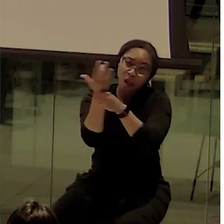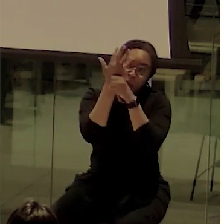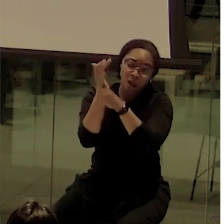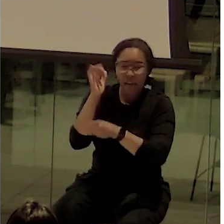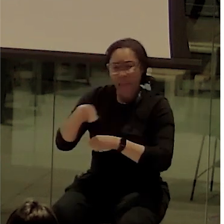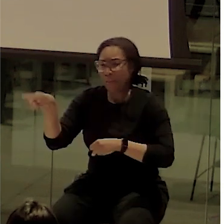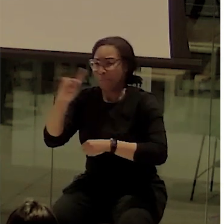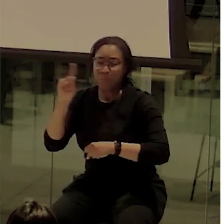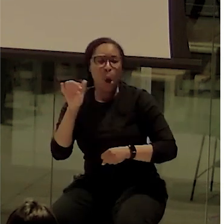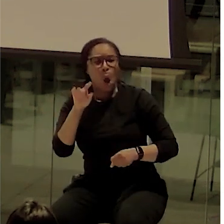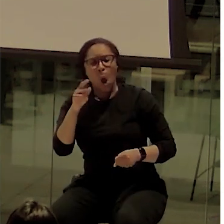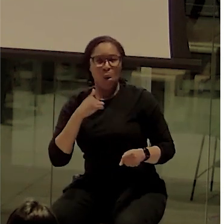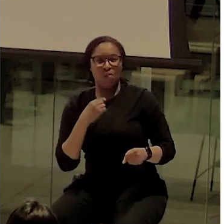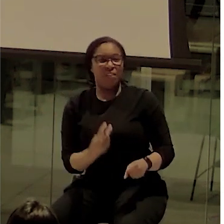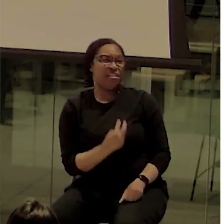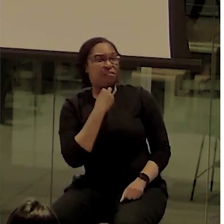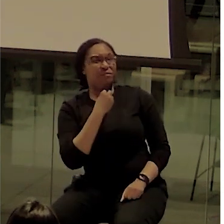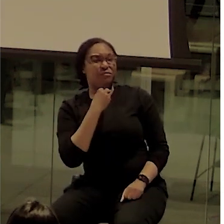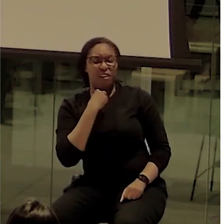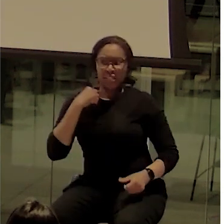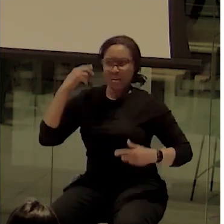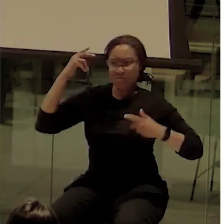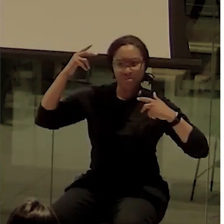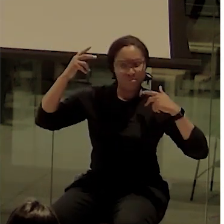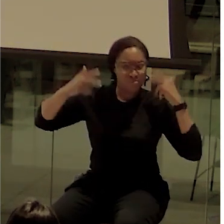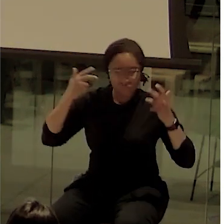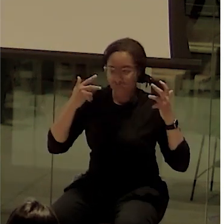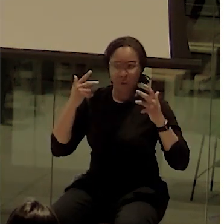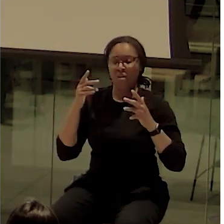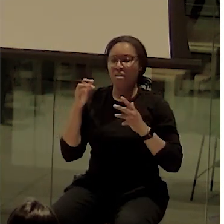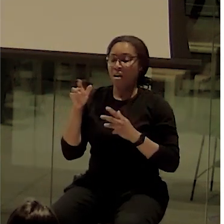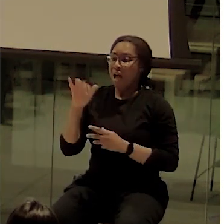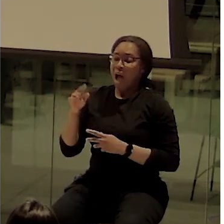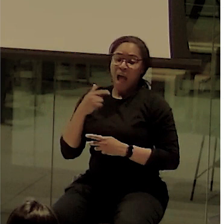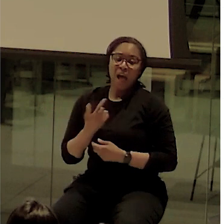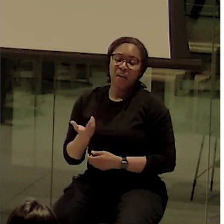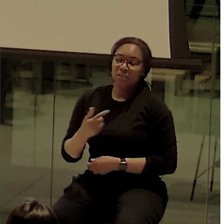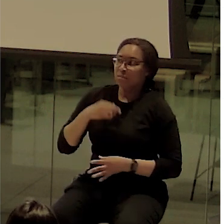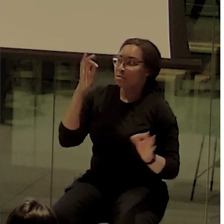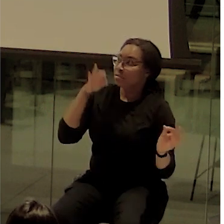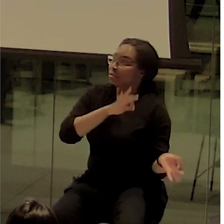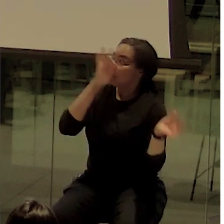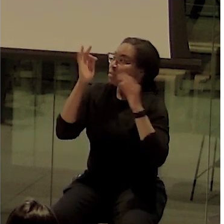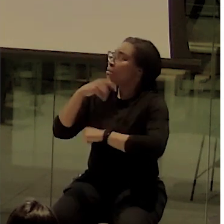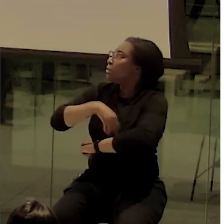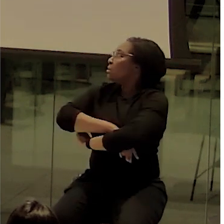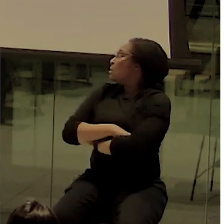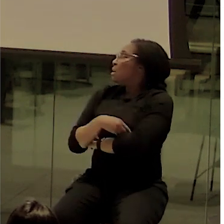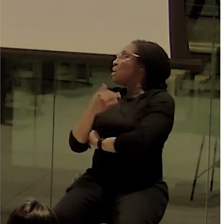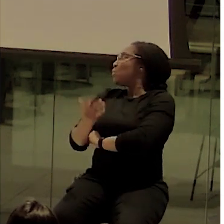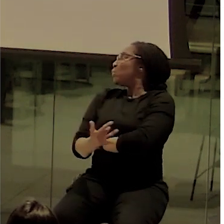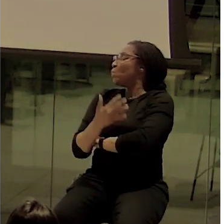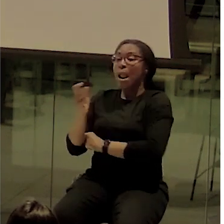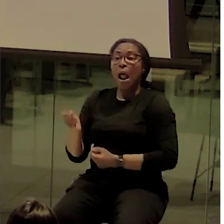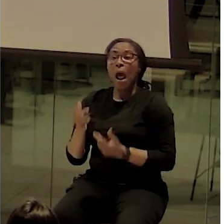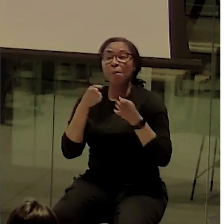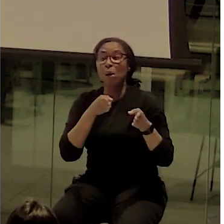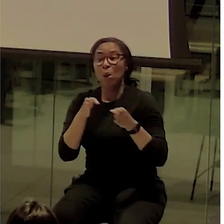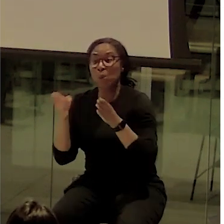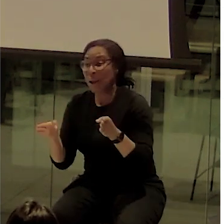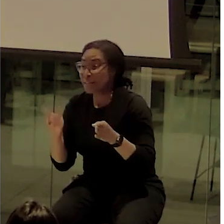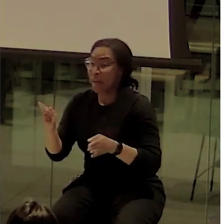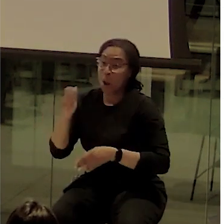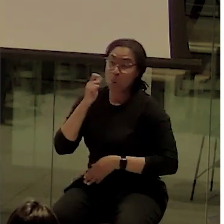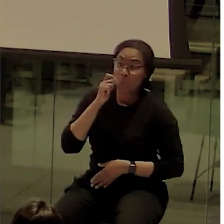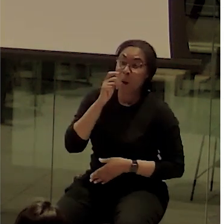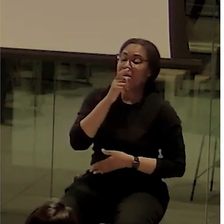perpetrators as victim sociopathy. I roll my eyes, fold my arms, and wait. How many ways can a person say racism